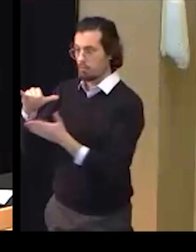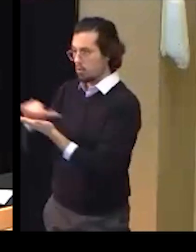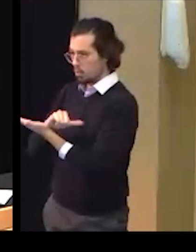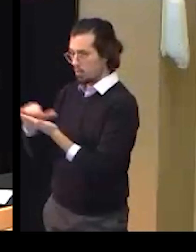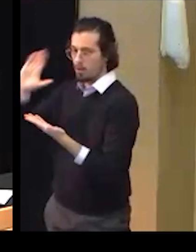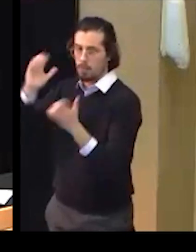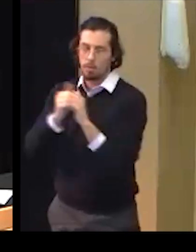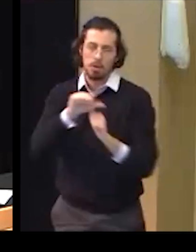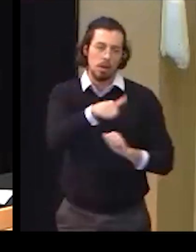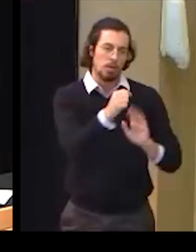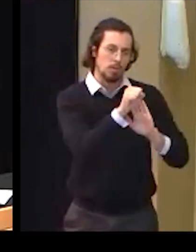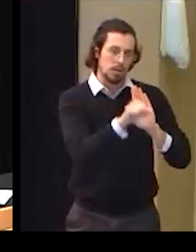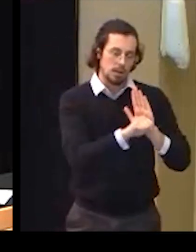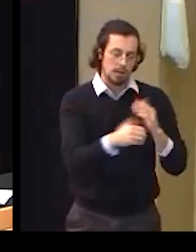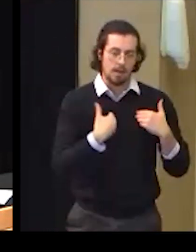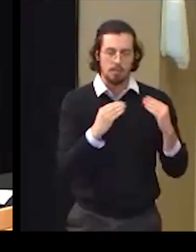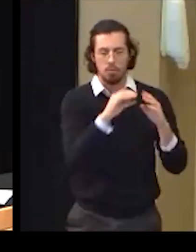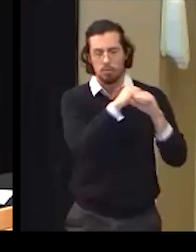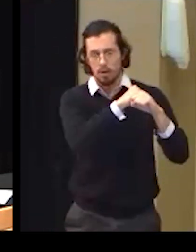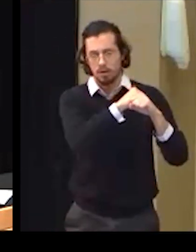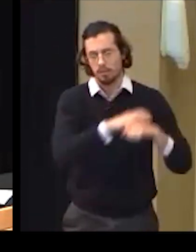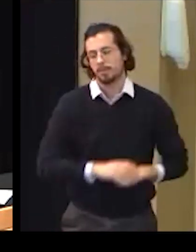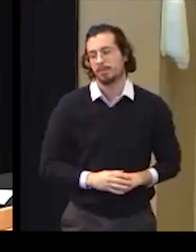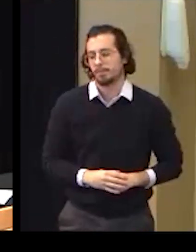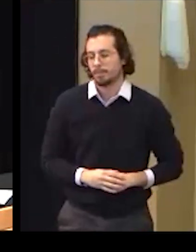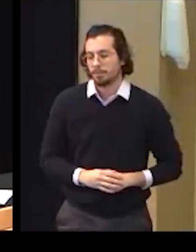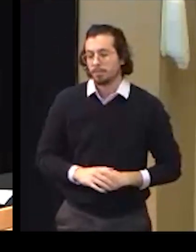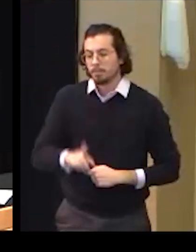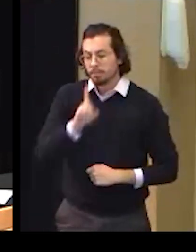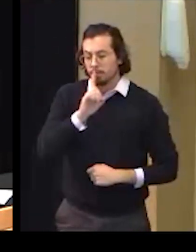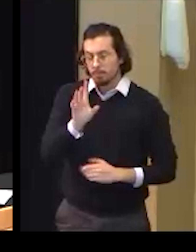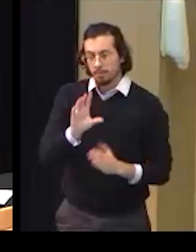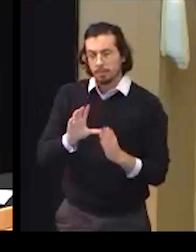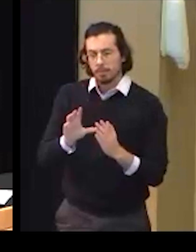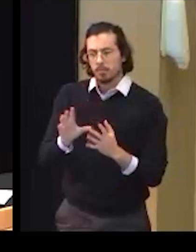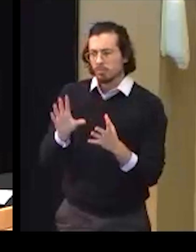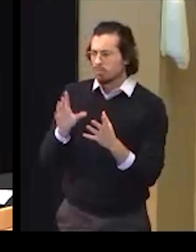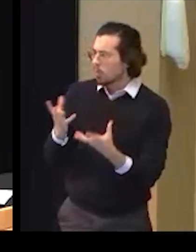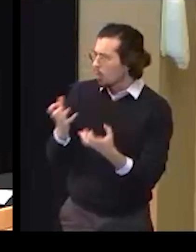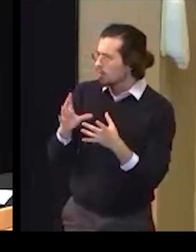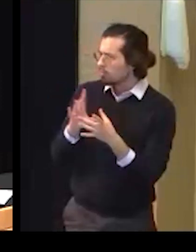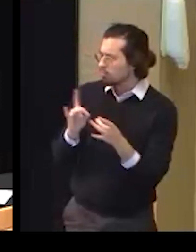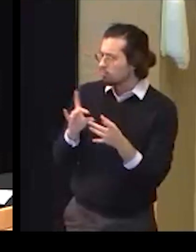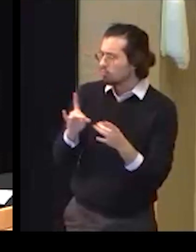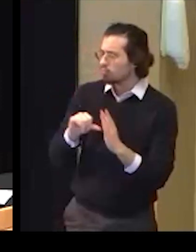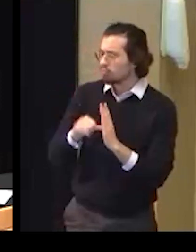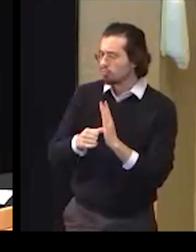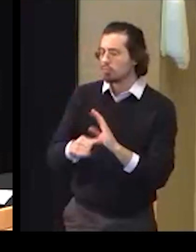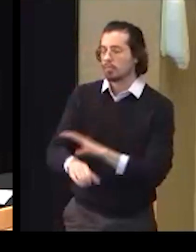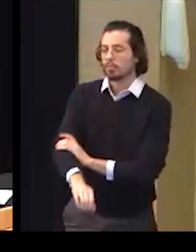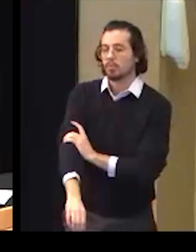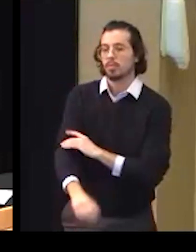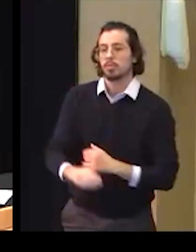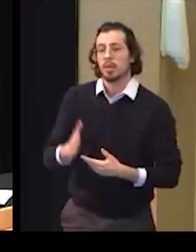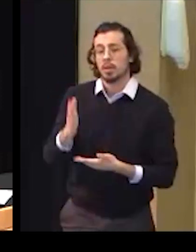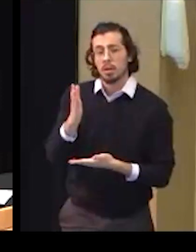some other states. The regulatory reform, I think, is really impressive that you pointed out, but I wanted to lift up